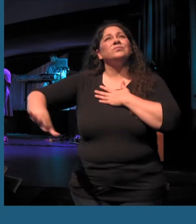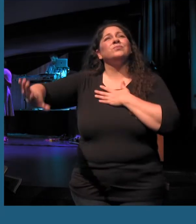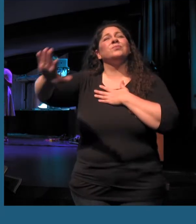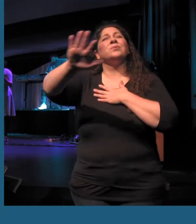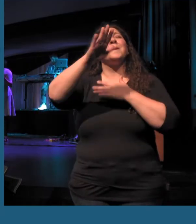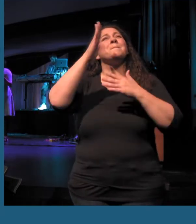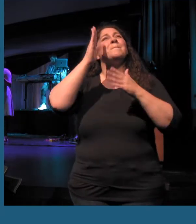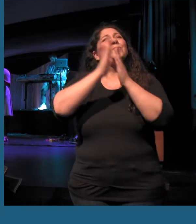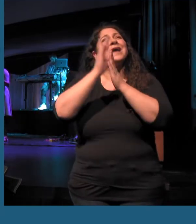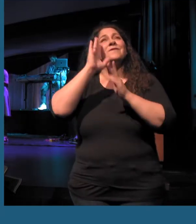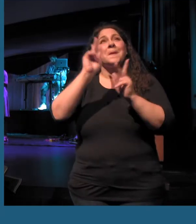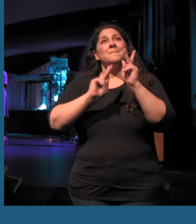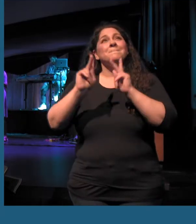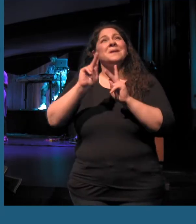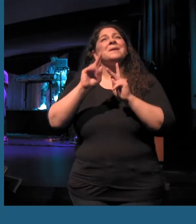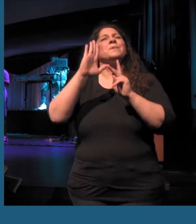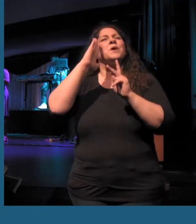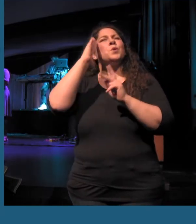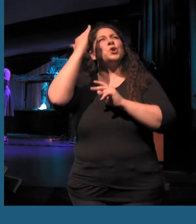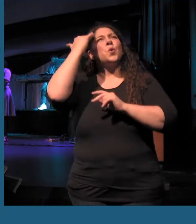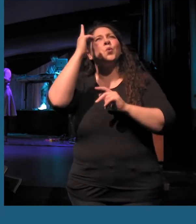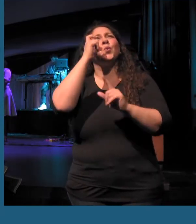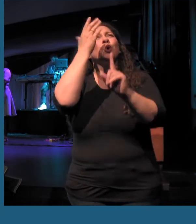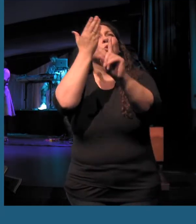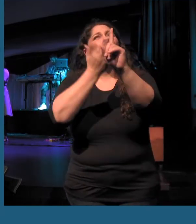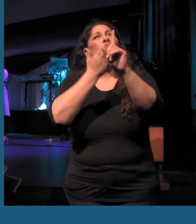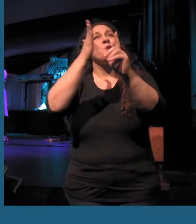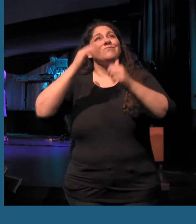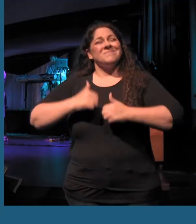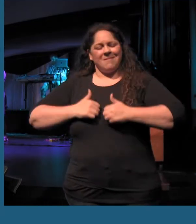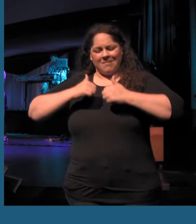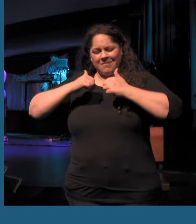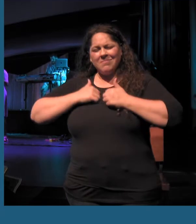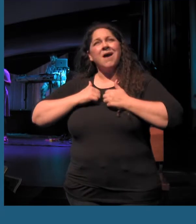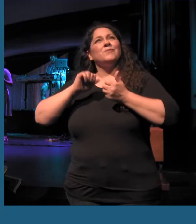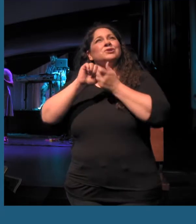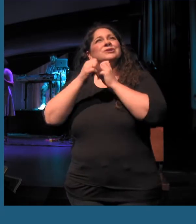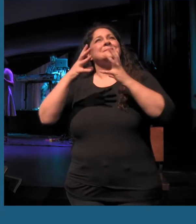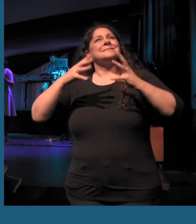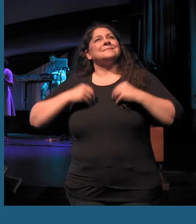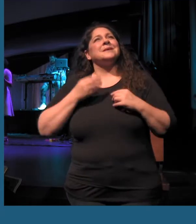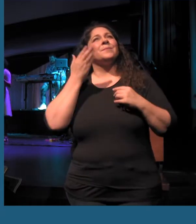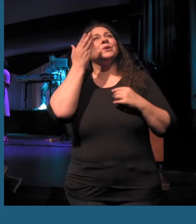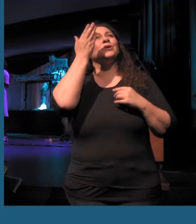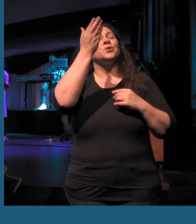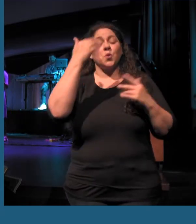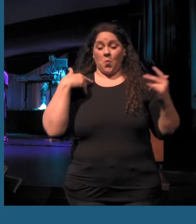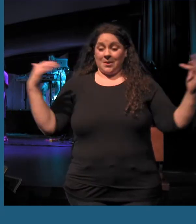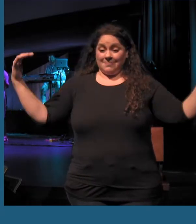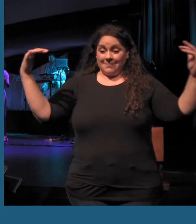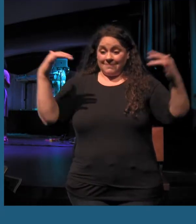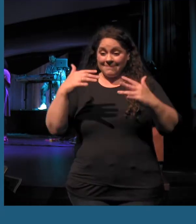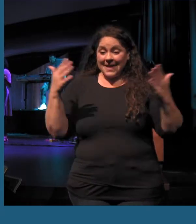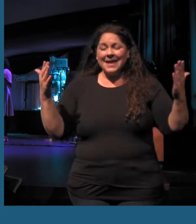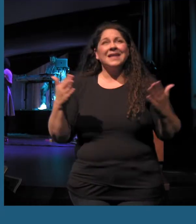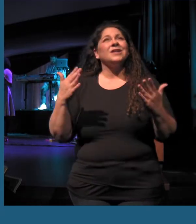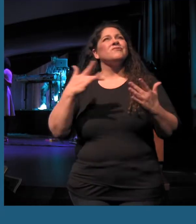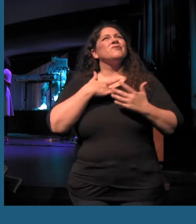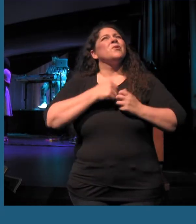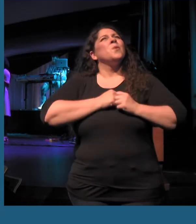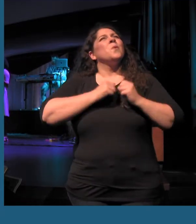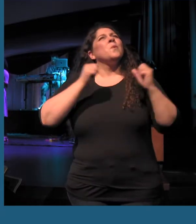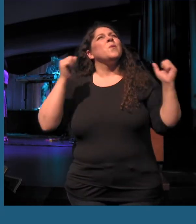there, that many would come to know you and turn their lives towards you. And just, Lord, as we're gathered here together, our hearts are open,